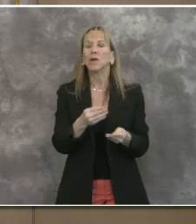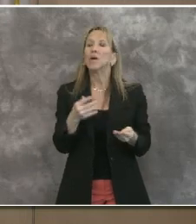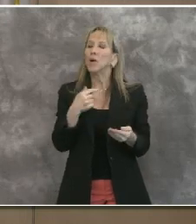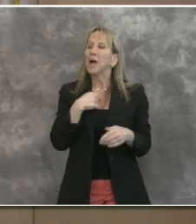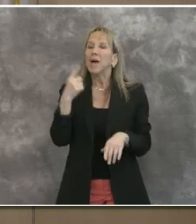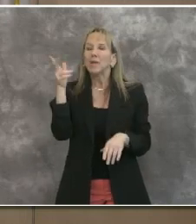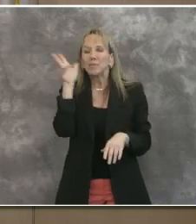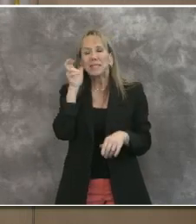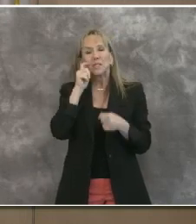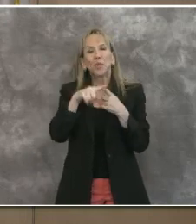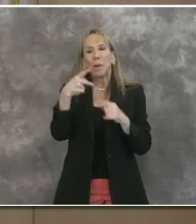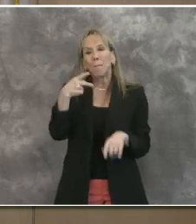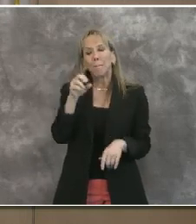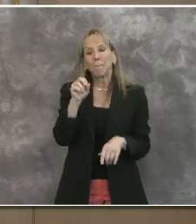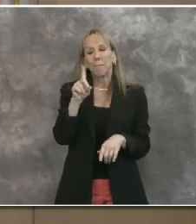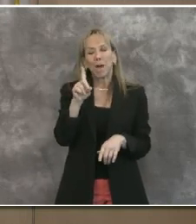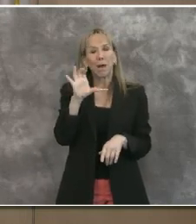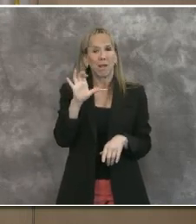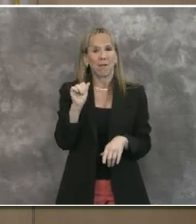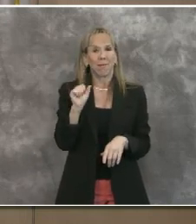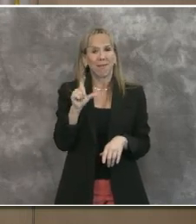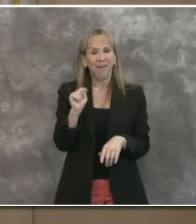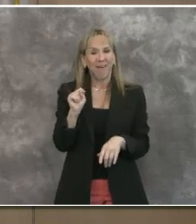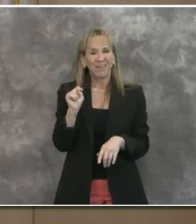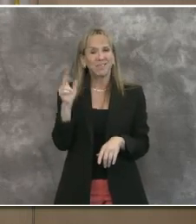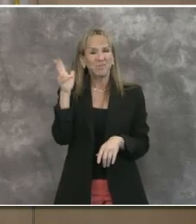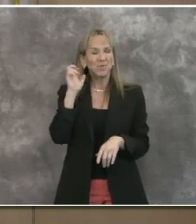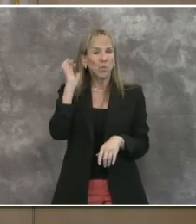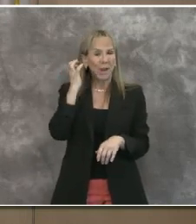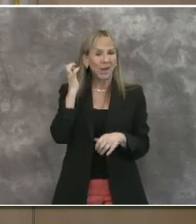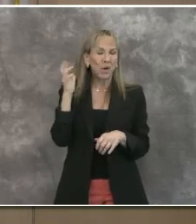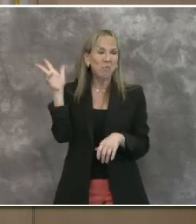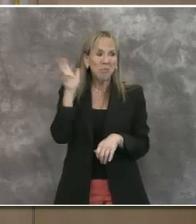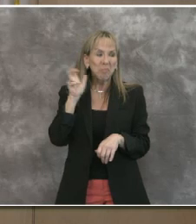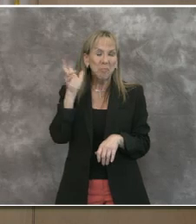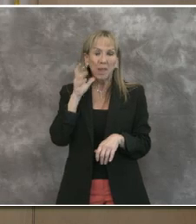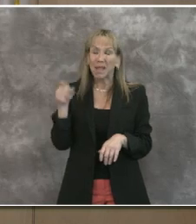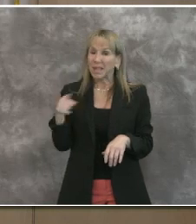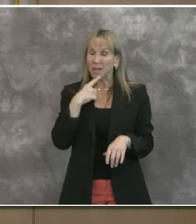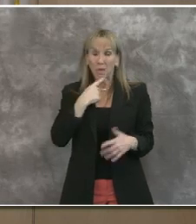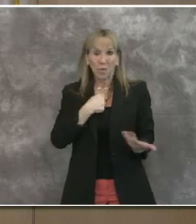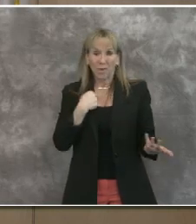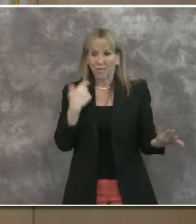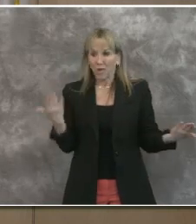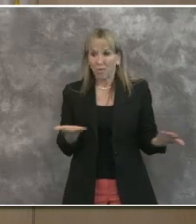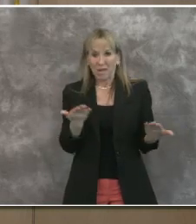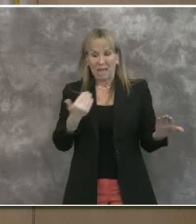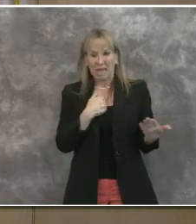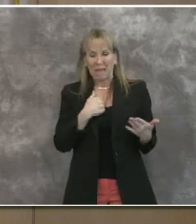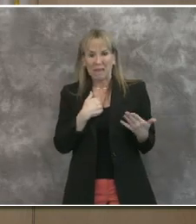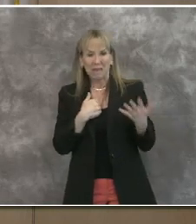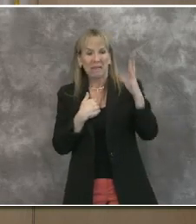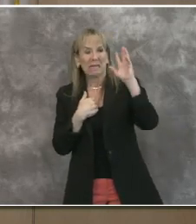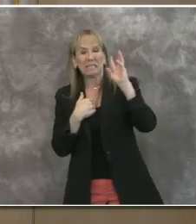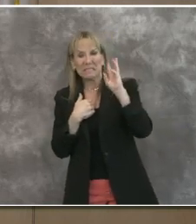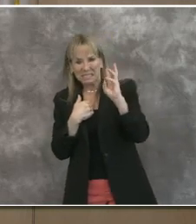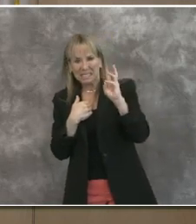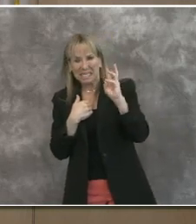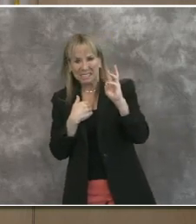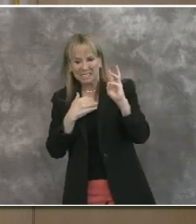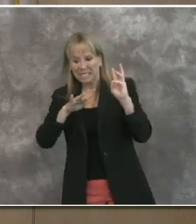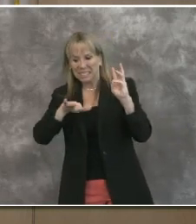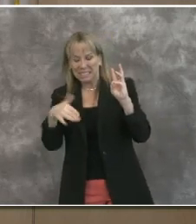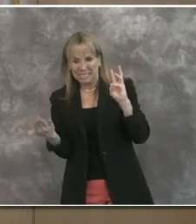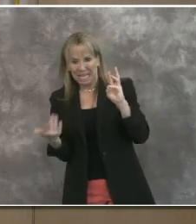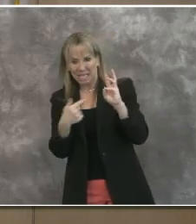podcast, talk radio show, that we've only had 6 COVID deaths where there wasn't an underlying